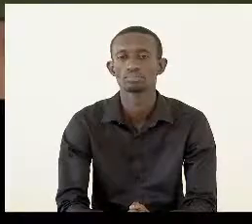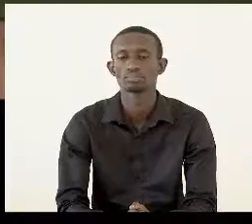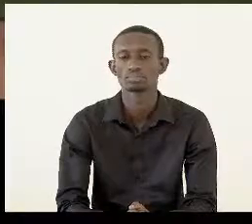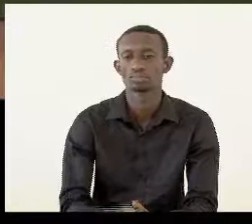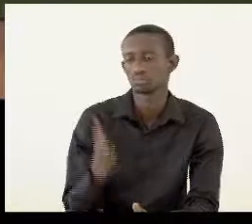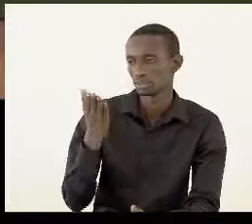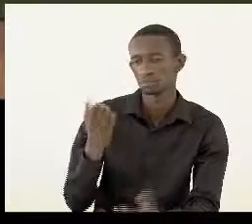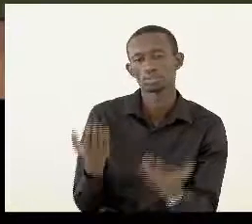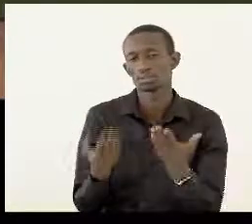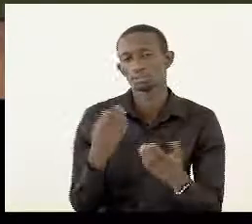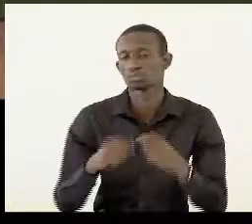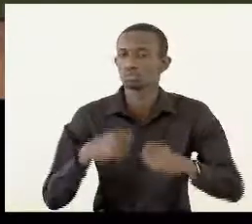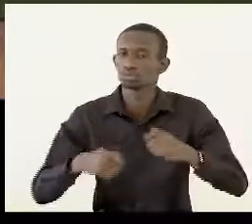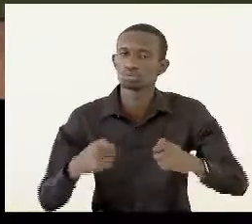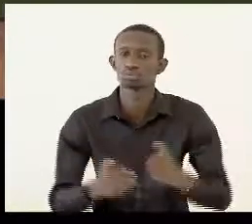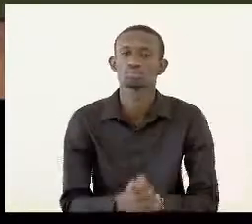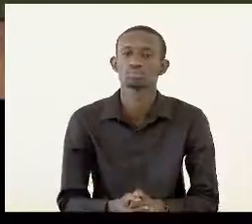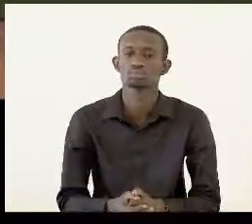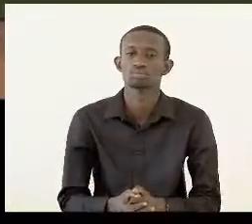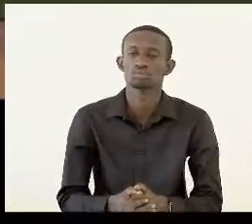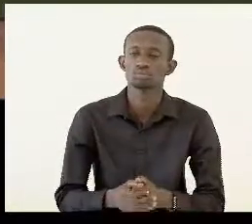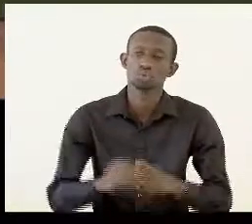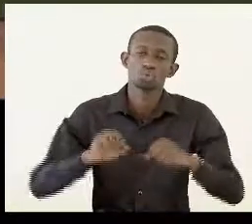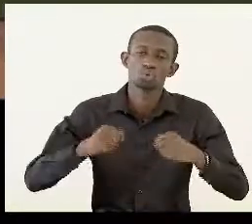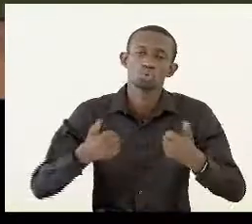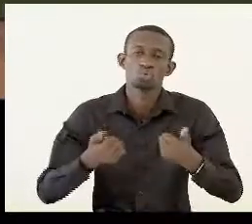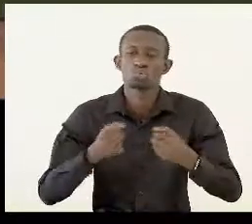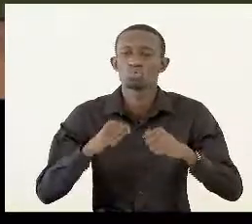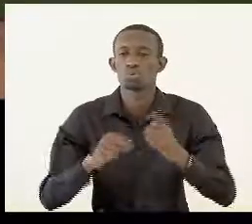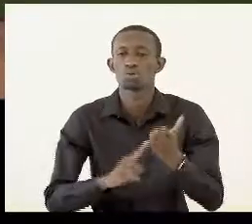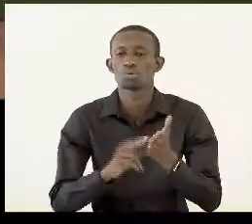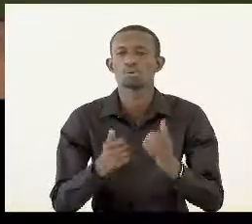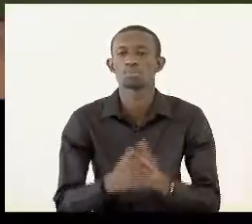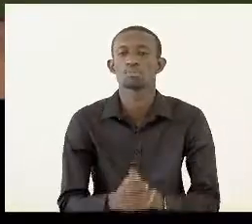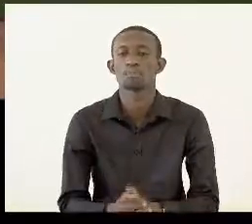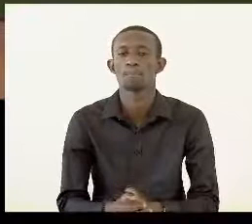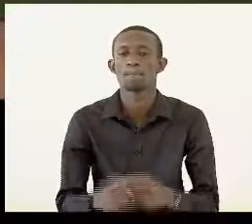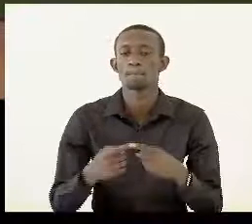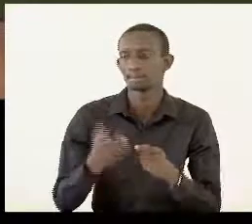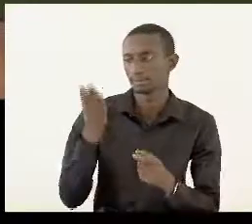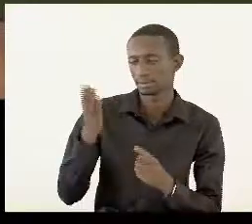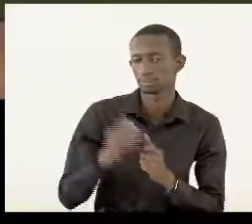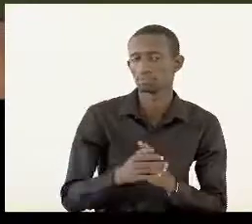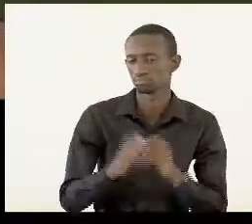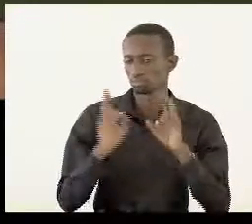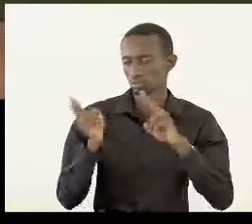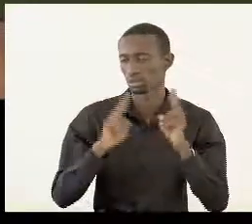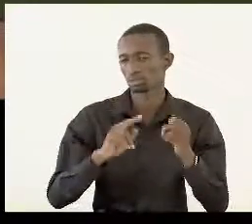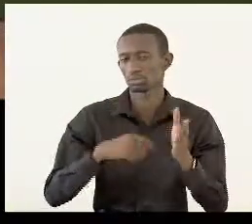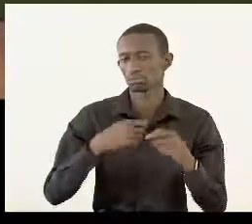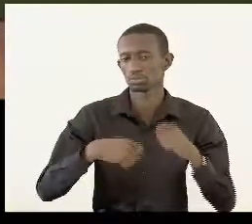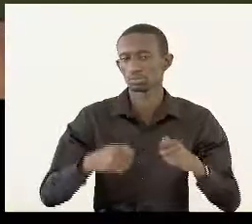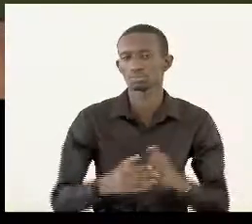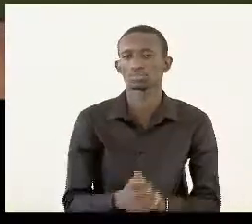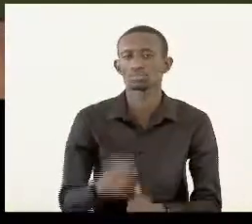these are some of the reactions. We cannot exhaust all of the reactions, but these are the common reactions.